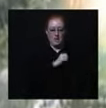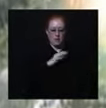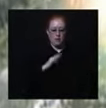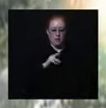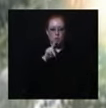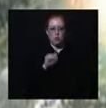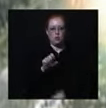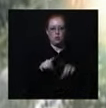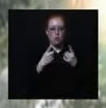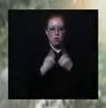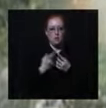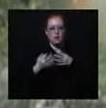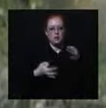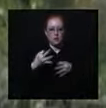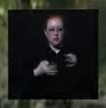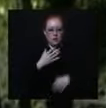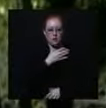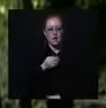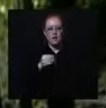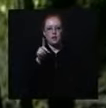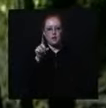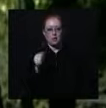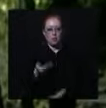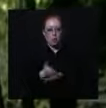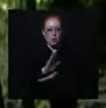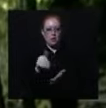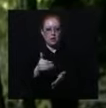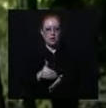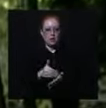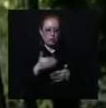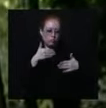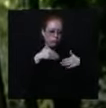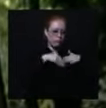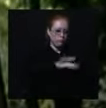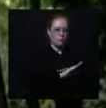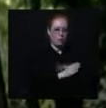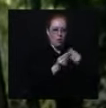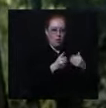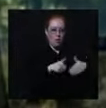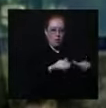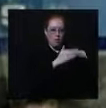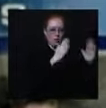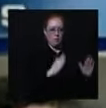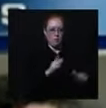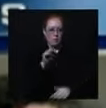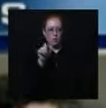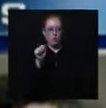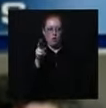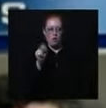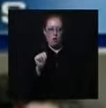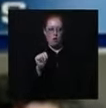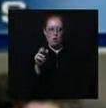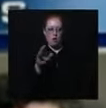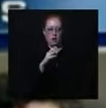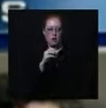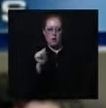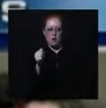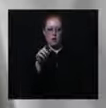U.S. Department of Justice and the Disability Rights Center, raided the property of Arlen and Linda Kaufman. That's why federal agents